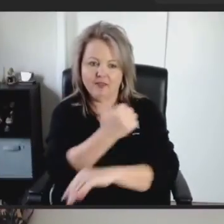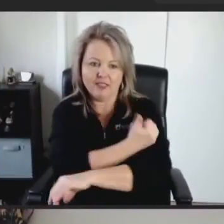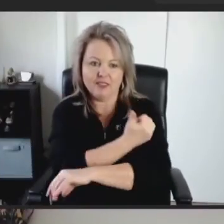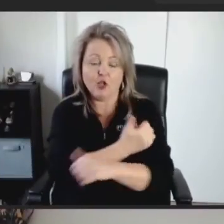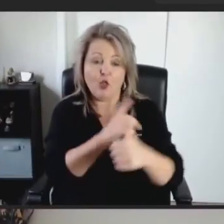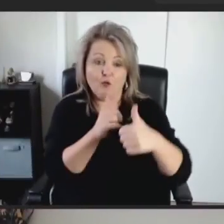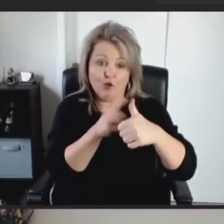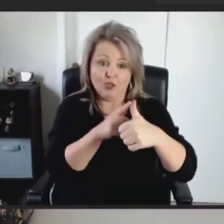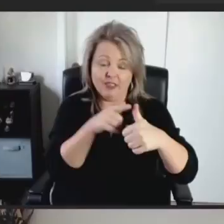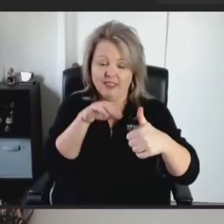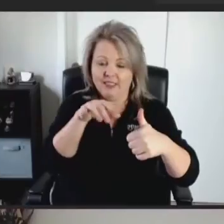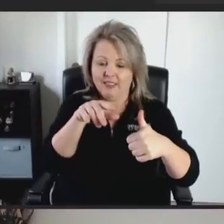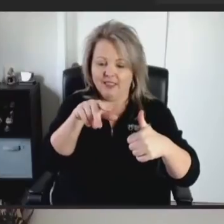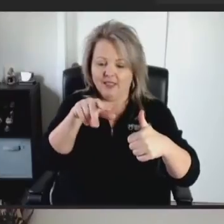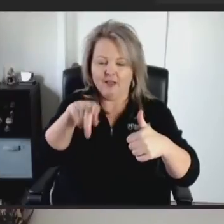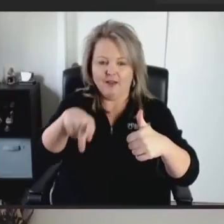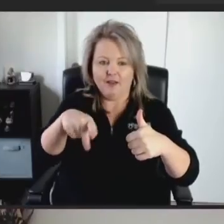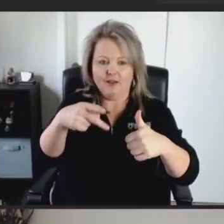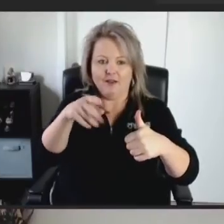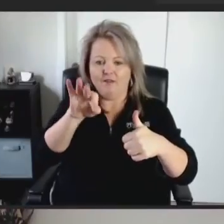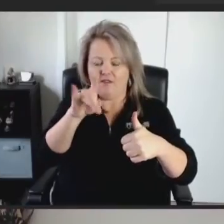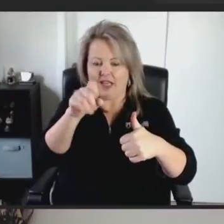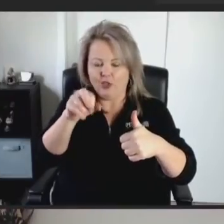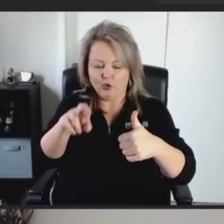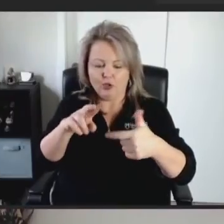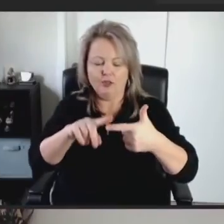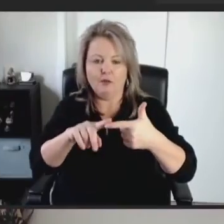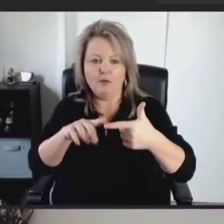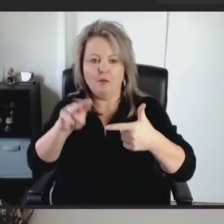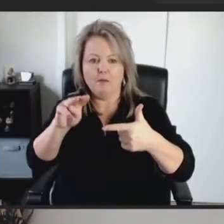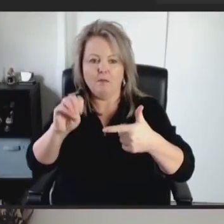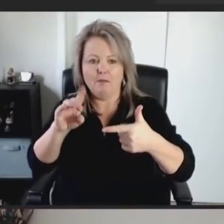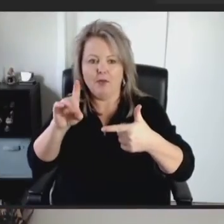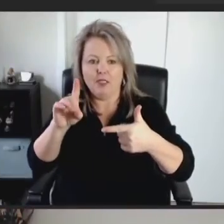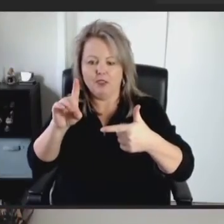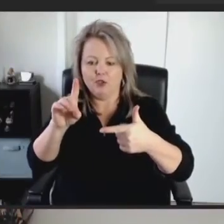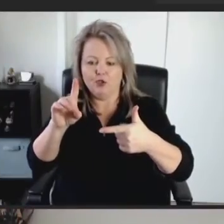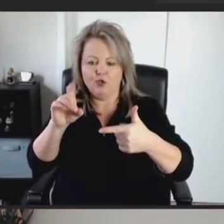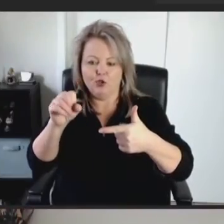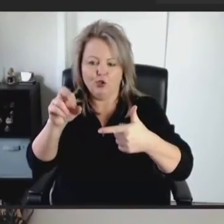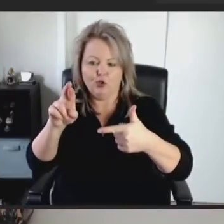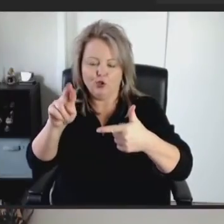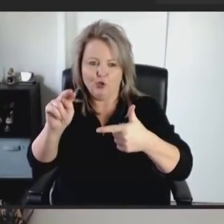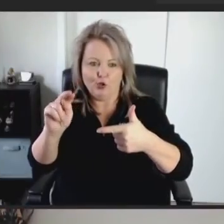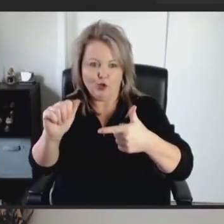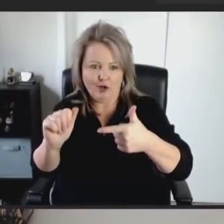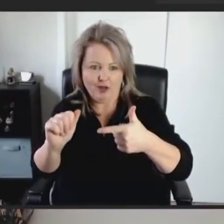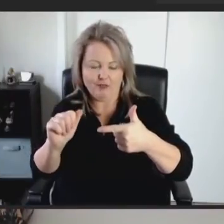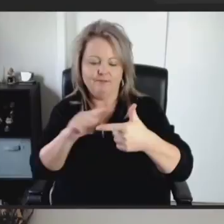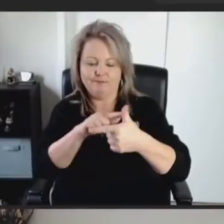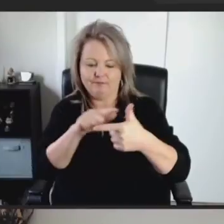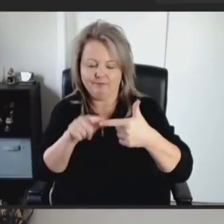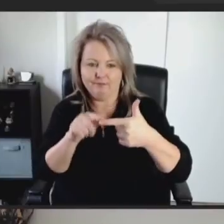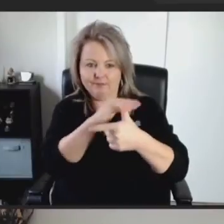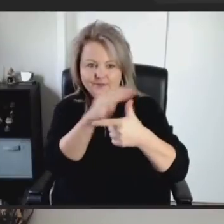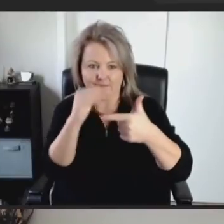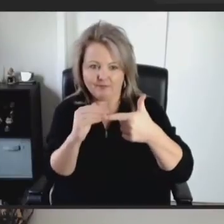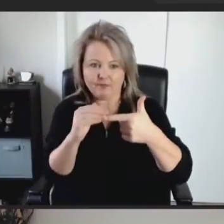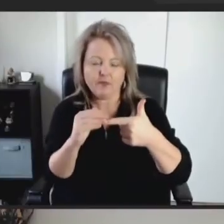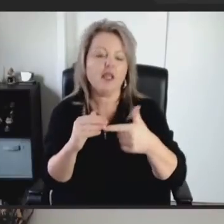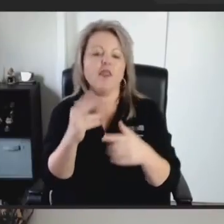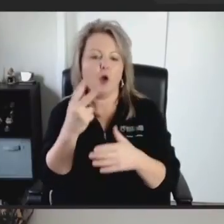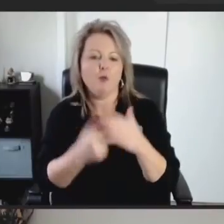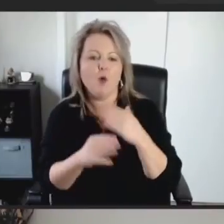then Moderna is the one that's hopefully coming shortly thereafter. As Dr. Nike had stated, they're both